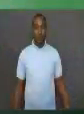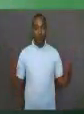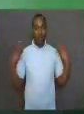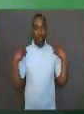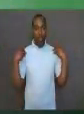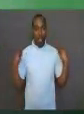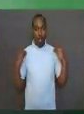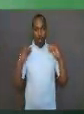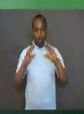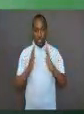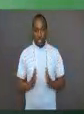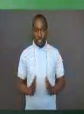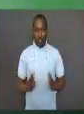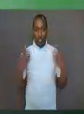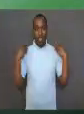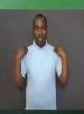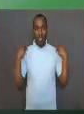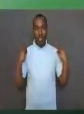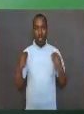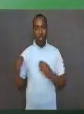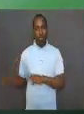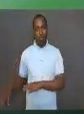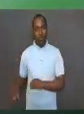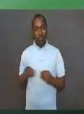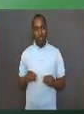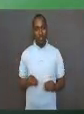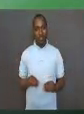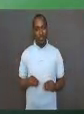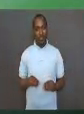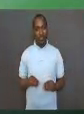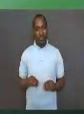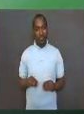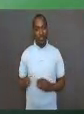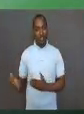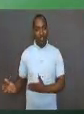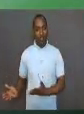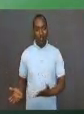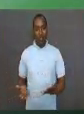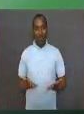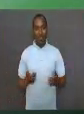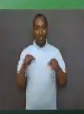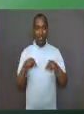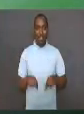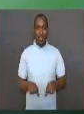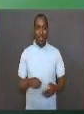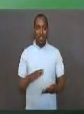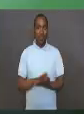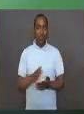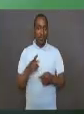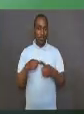Hello, teacher. Hello, students. Welcome to today's